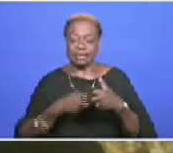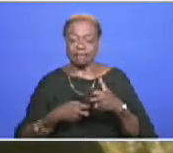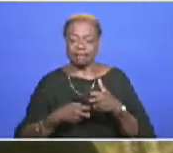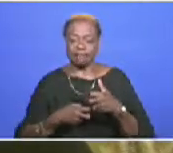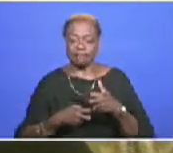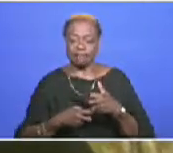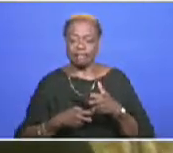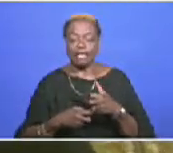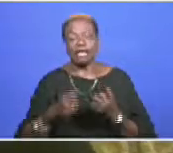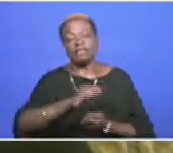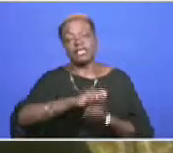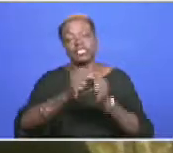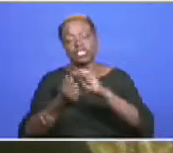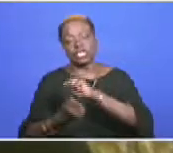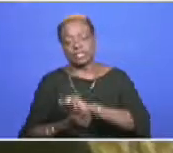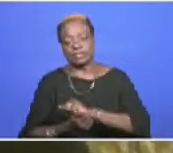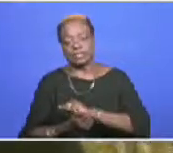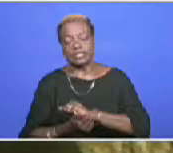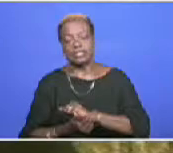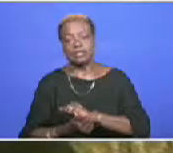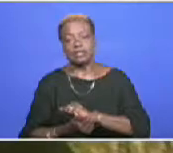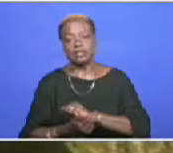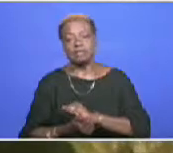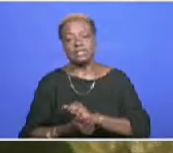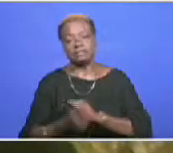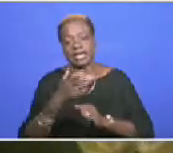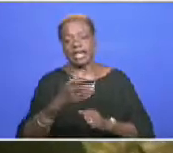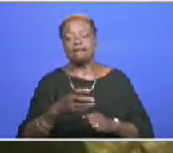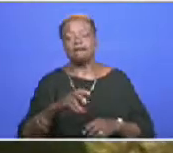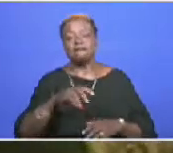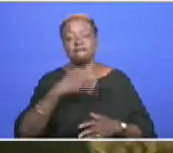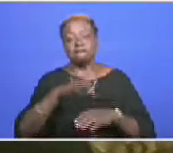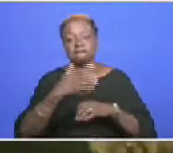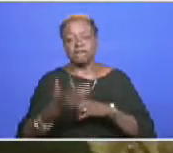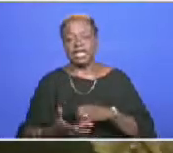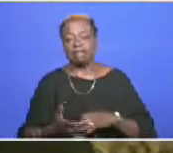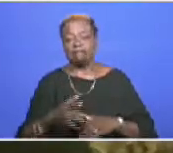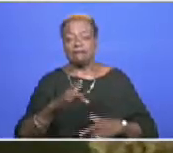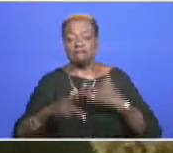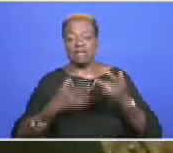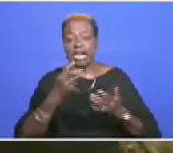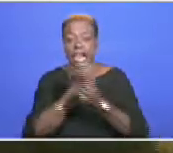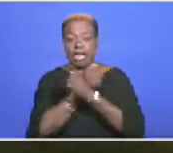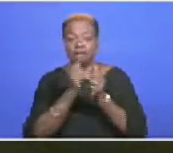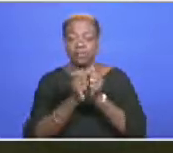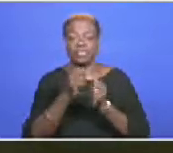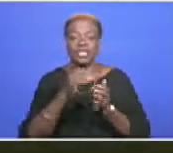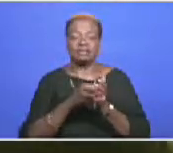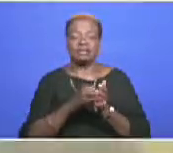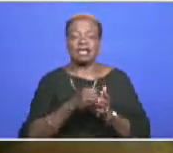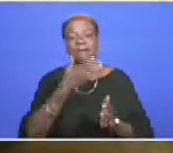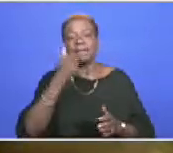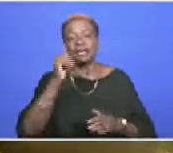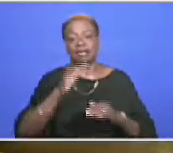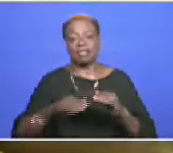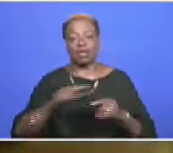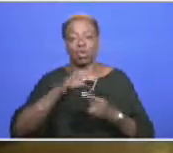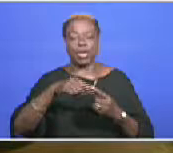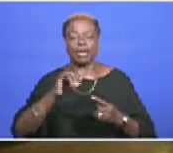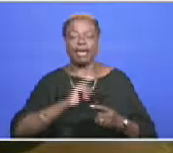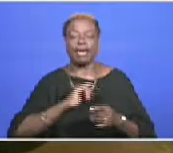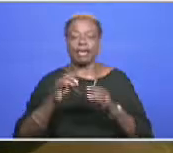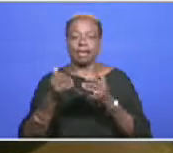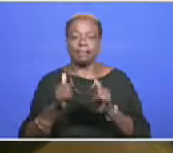the adjustment's been great, man. I've fallen in love with it. I love it even more than I did when I played. So it's just a new passion I'm just taking advantage of right now. We had a really good